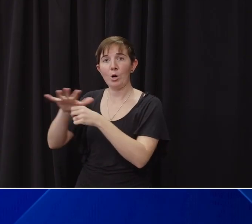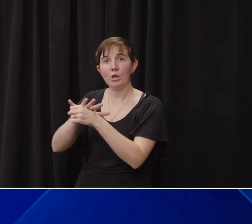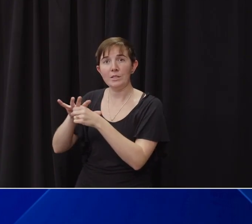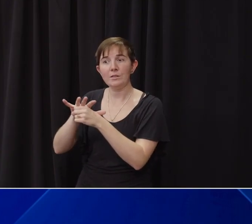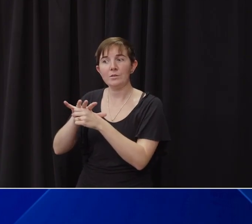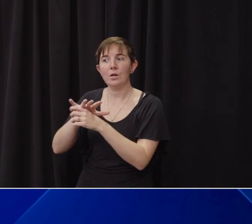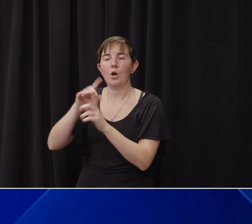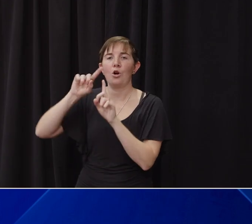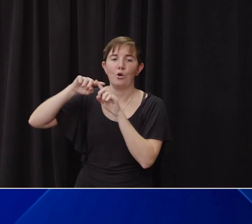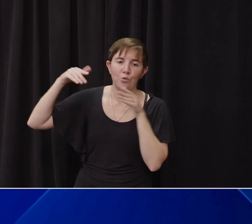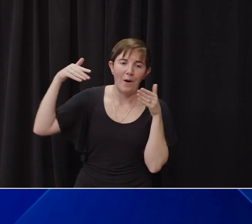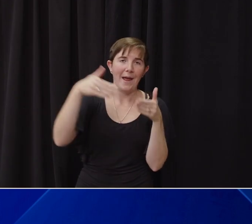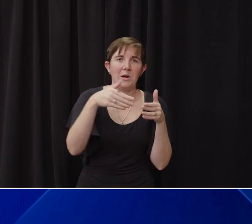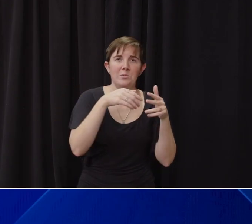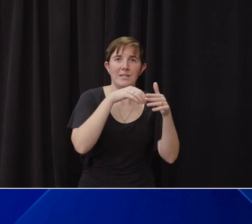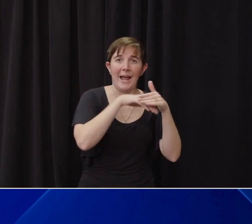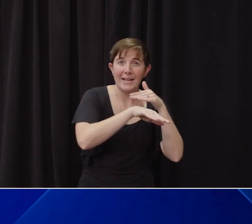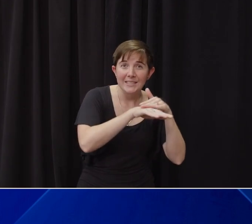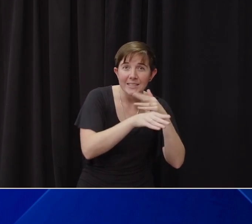access is,